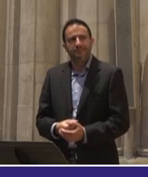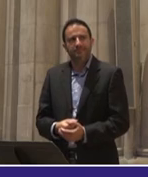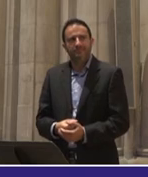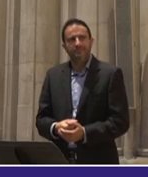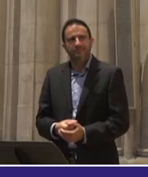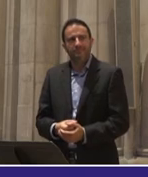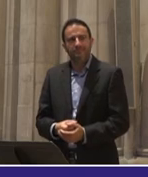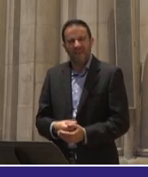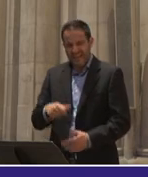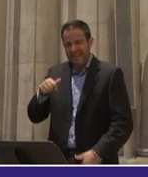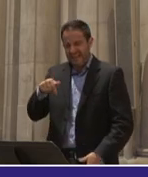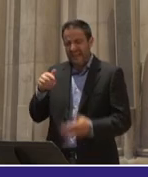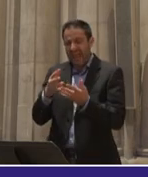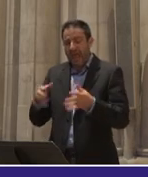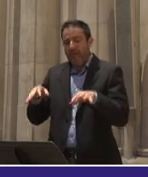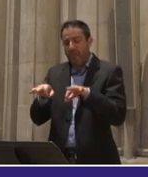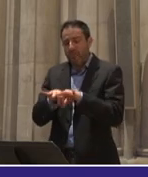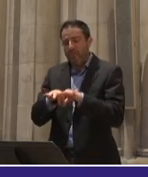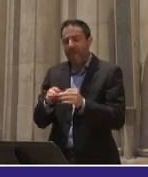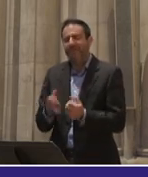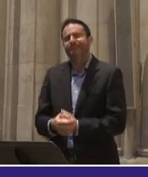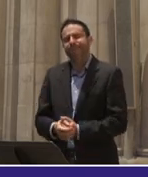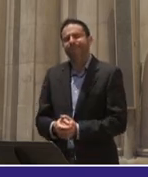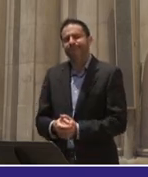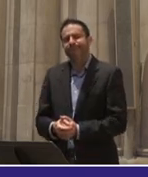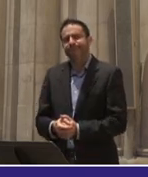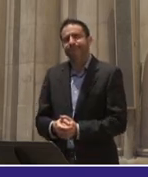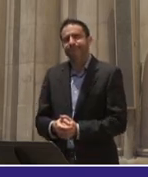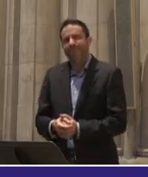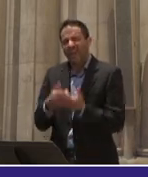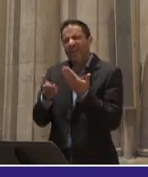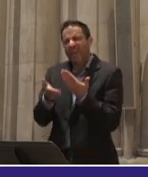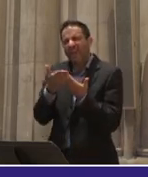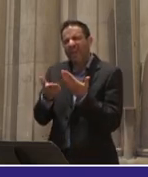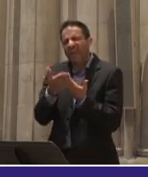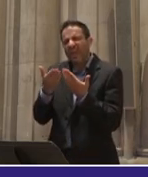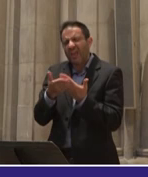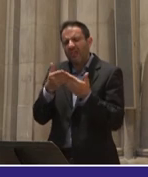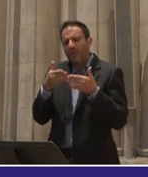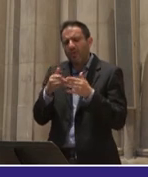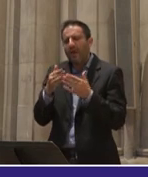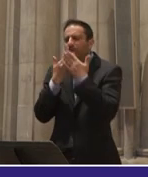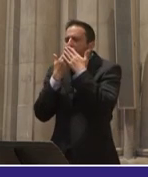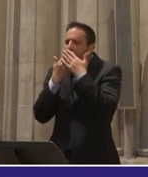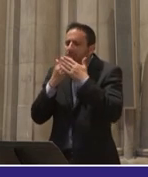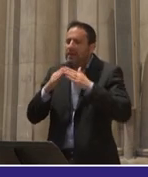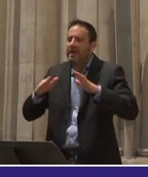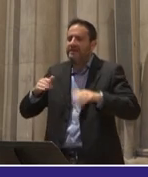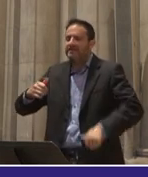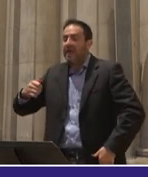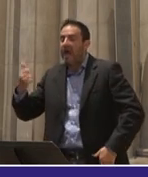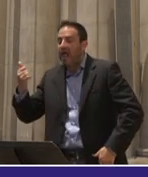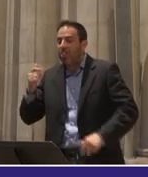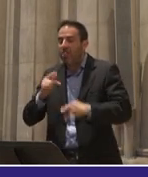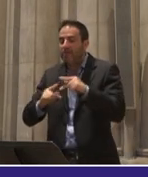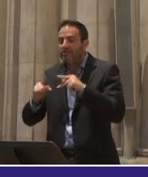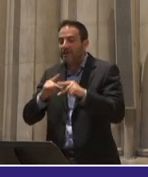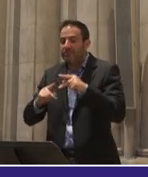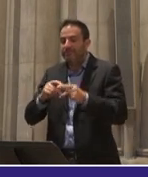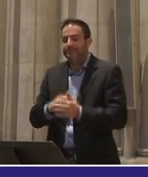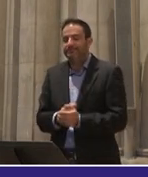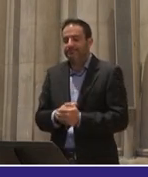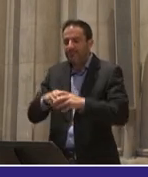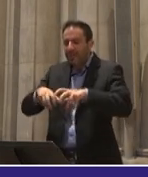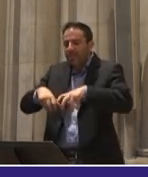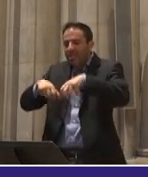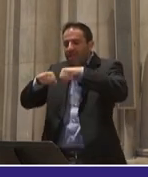Conversely, and this is important, one of the easiest ways that we can bless the people around us is simply to take the